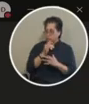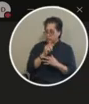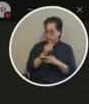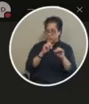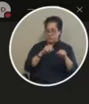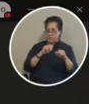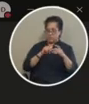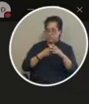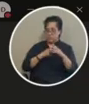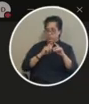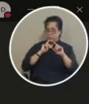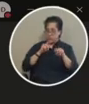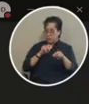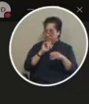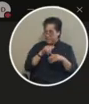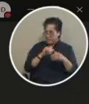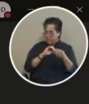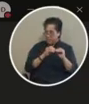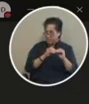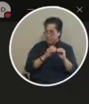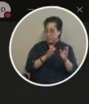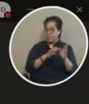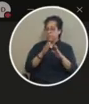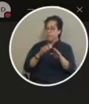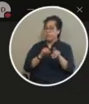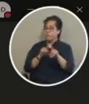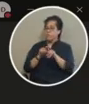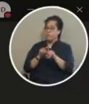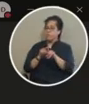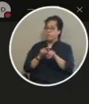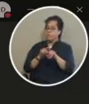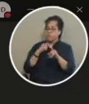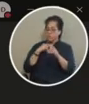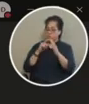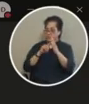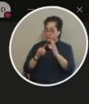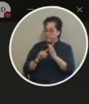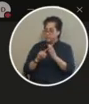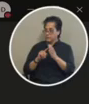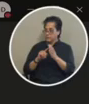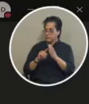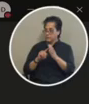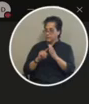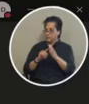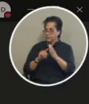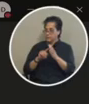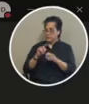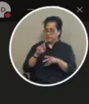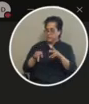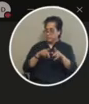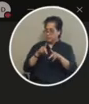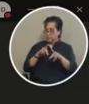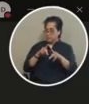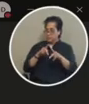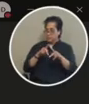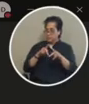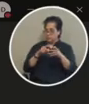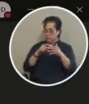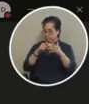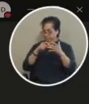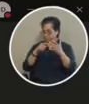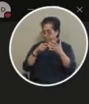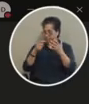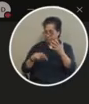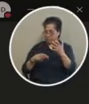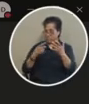reporting those numbers? I think the other question that I sat down and visited with him about is also the people in the queue, the numbers